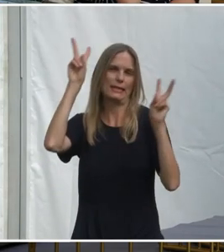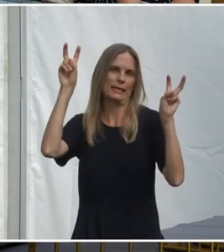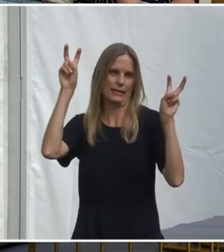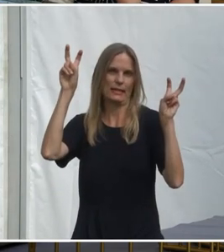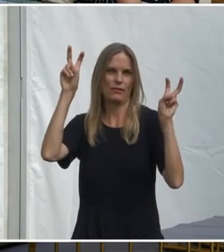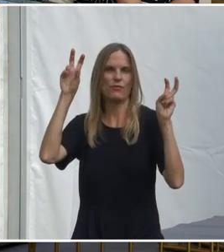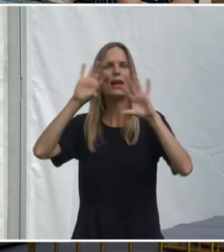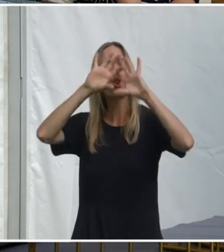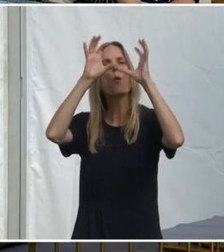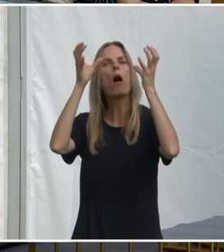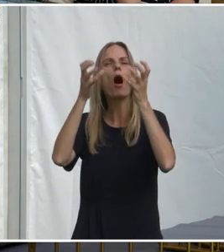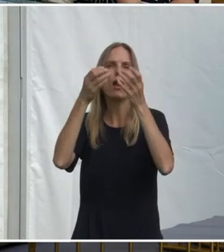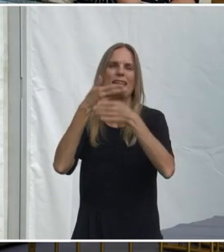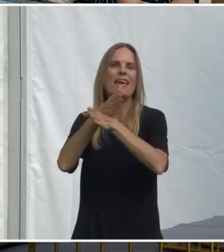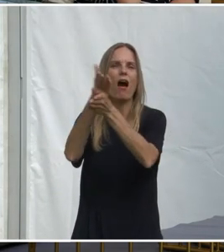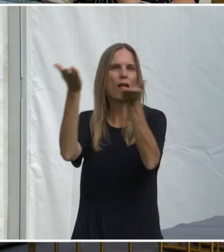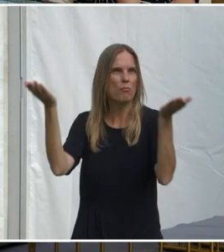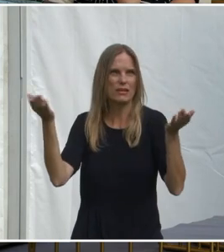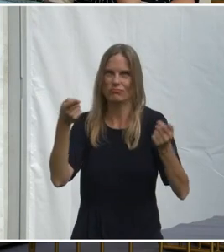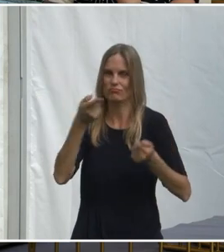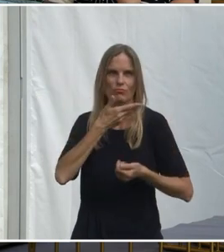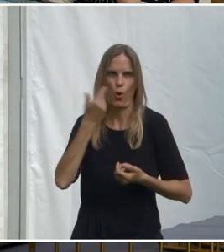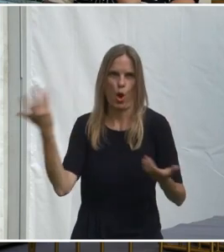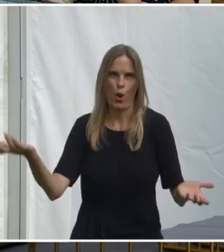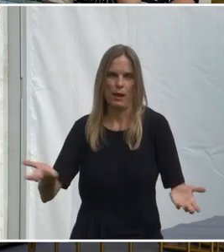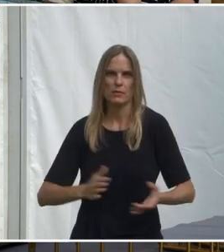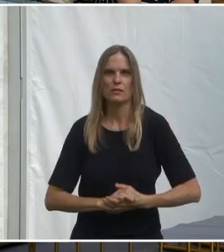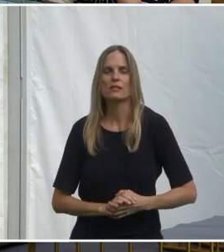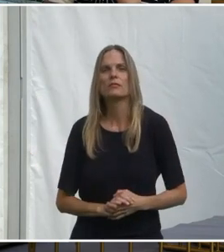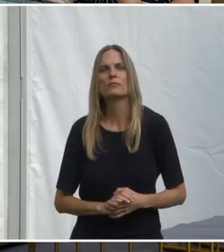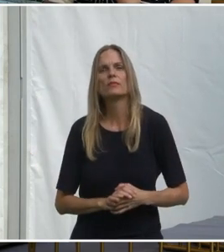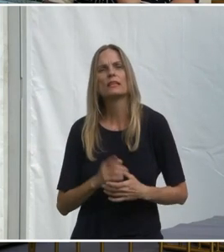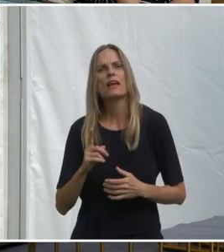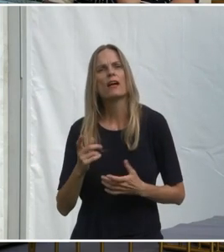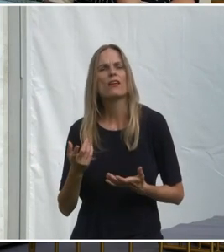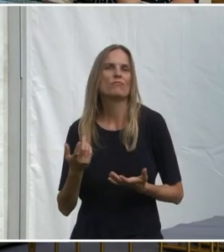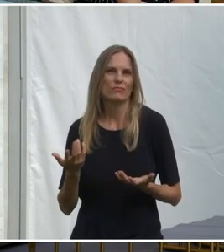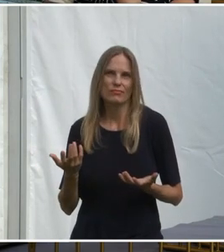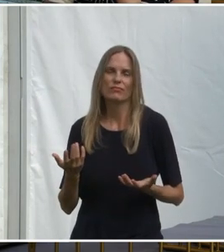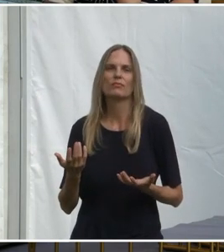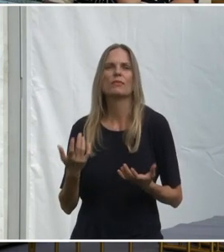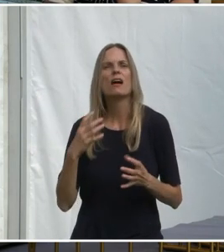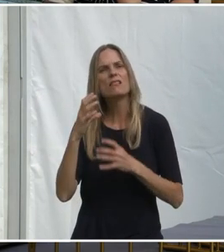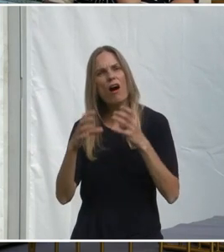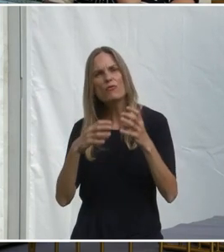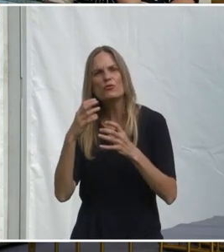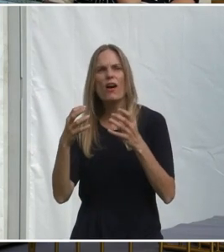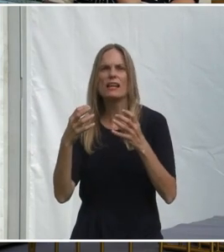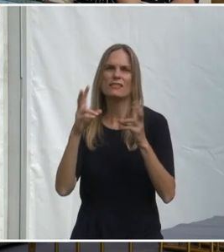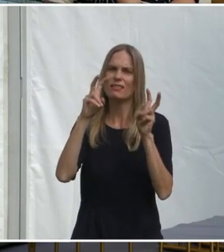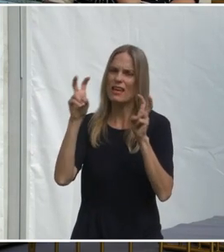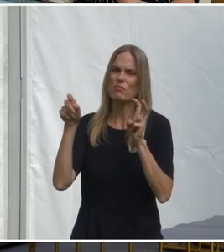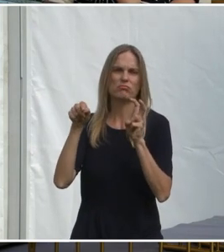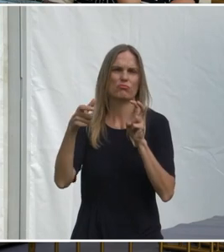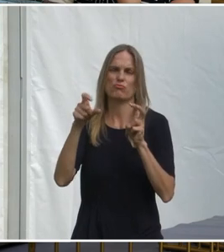sharing doesn't exist. And, well, international law is pretty much broken. So what do we suggest? What is the way